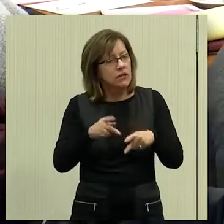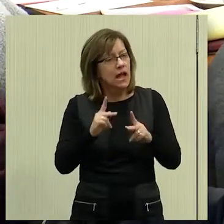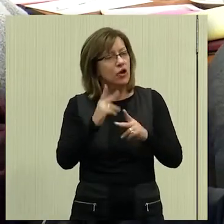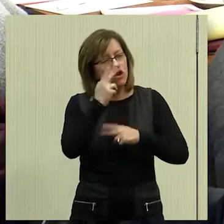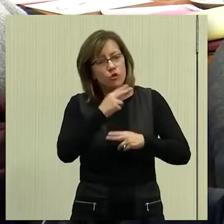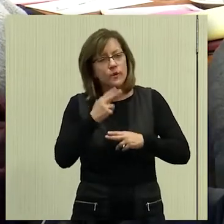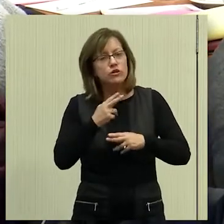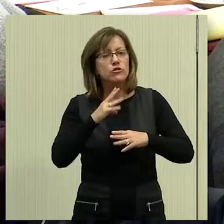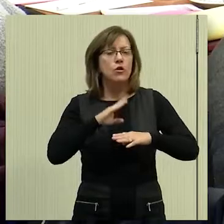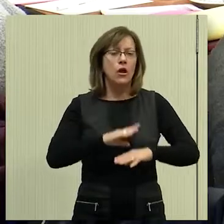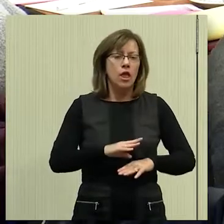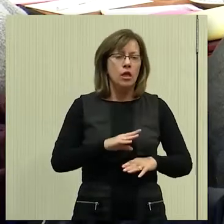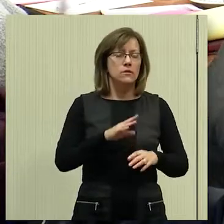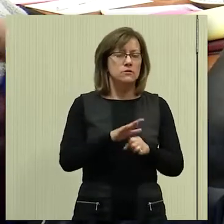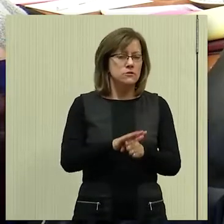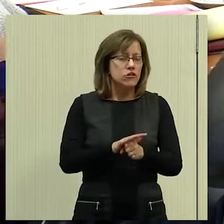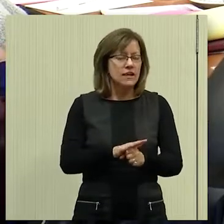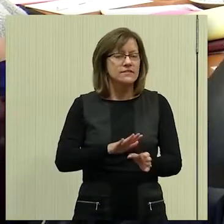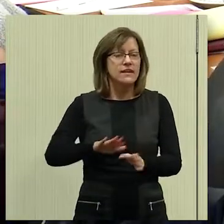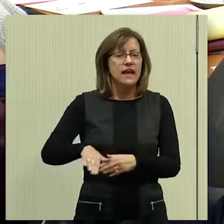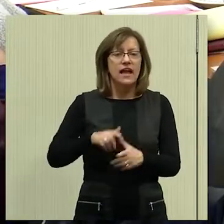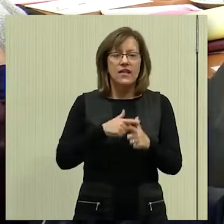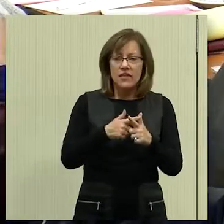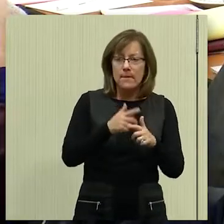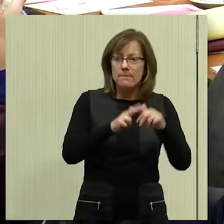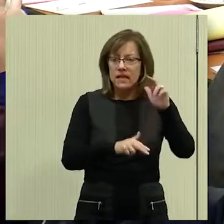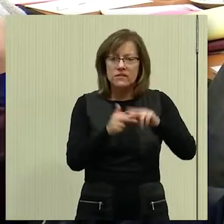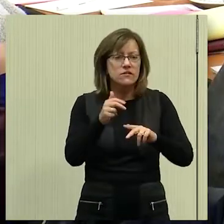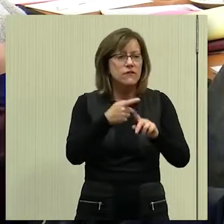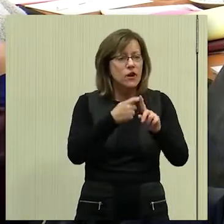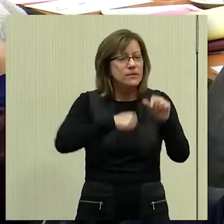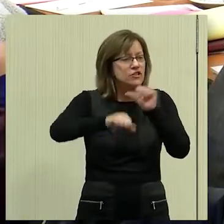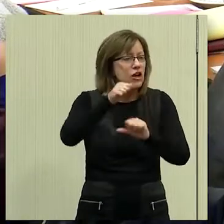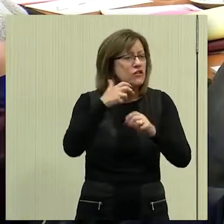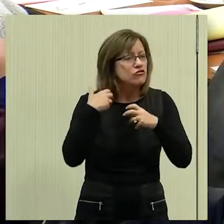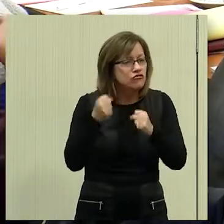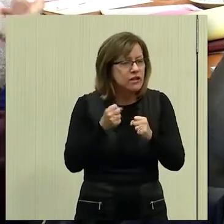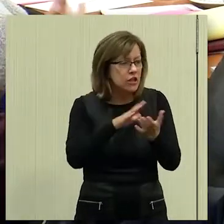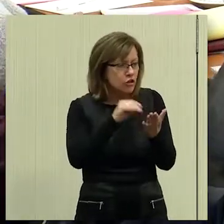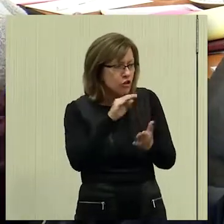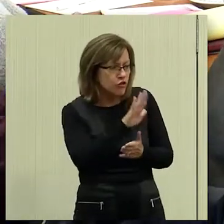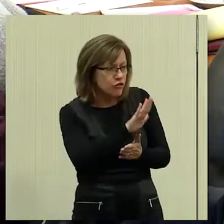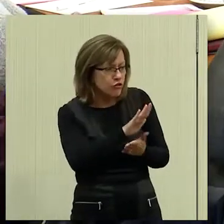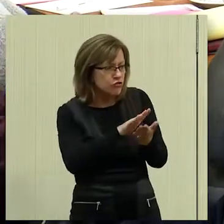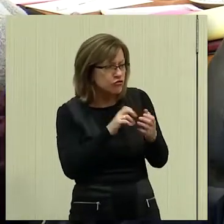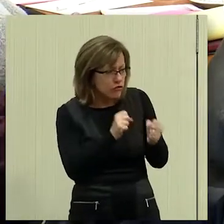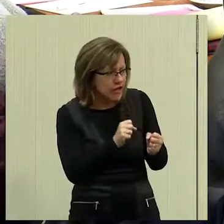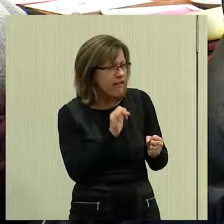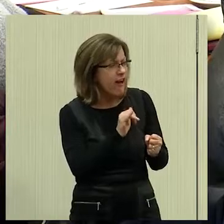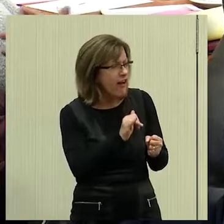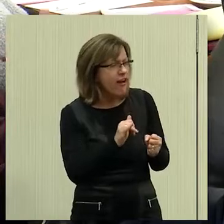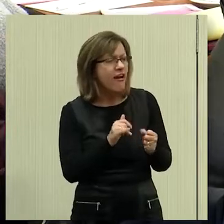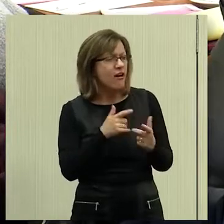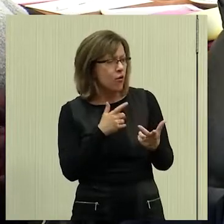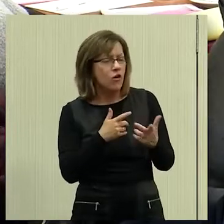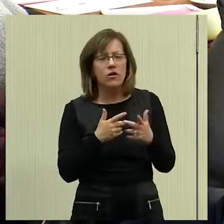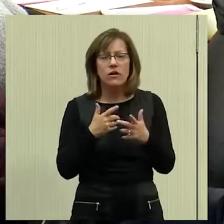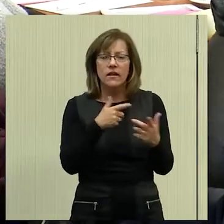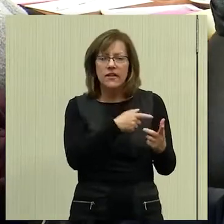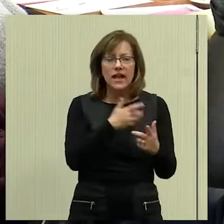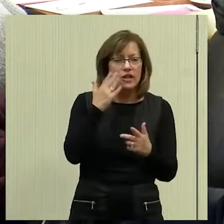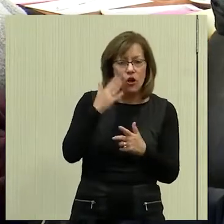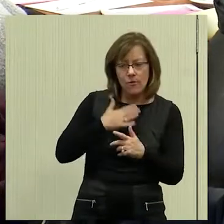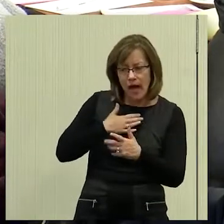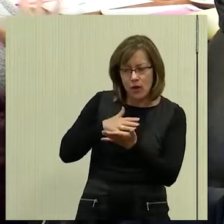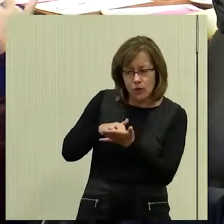off of each other's strengths. When you learn your team, you know each other's weaknesses, or you know your own weaknesses, so then you're able